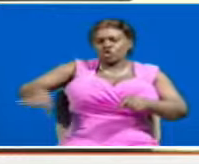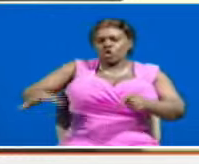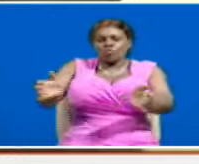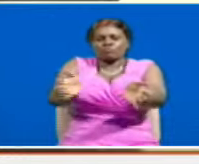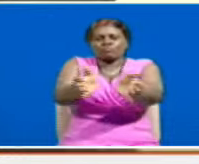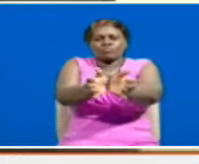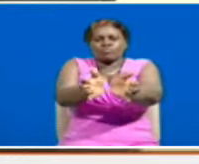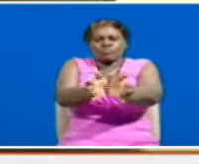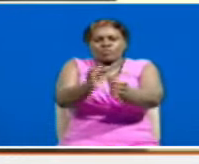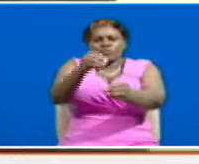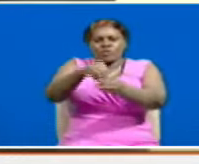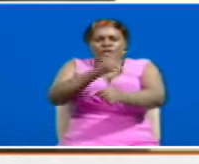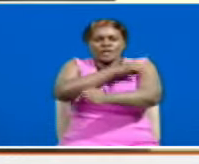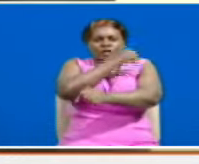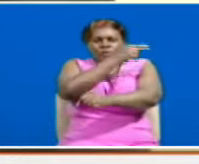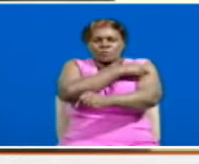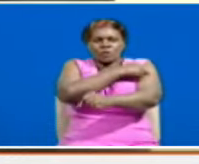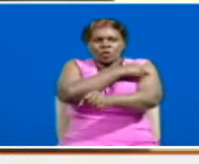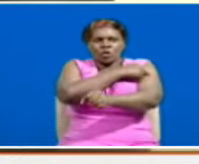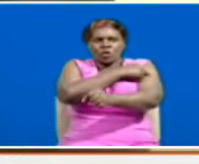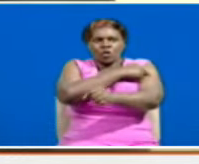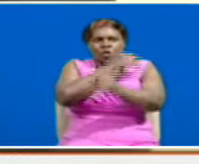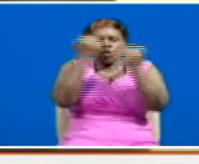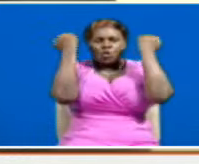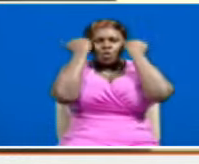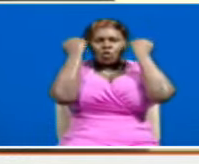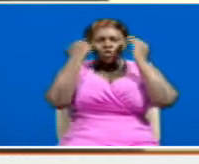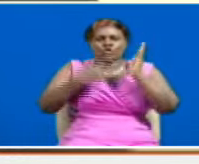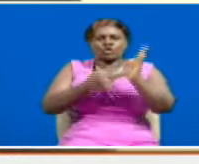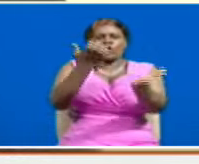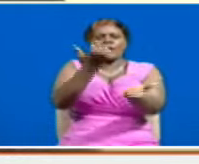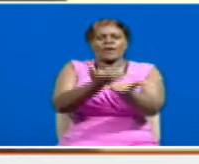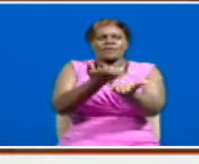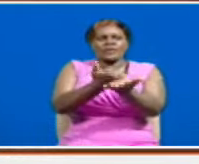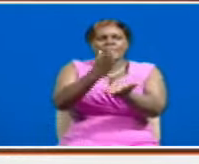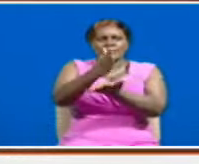handcuffs within the hospital, which were presented in court as evidence. Some of the hospital managers